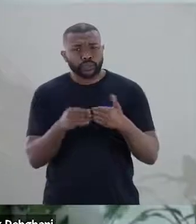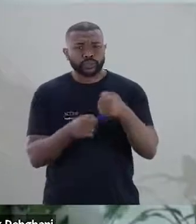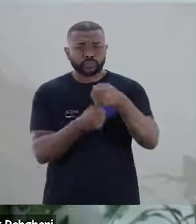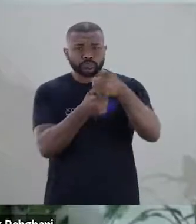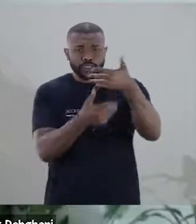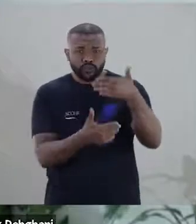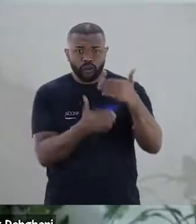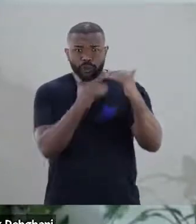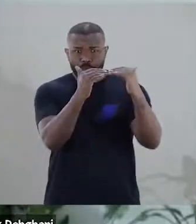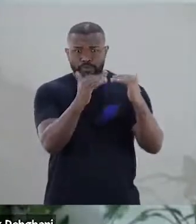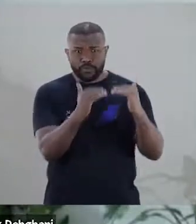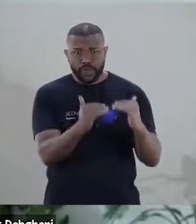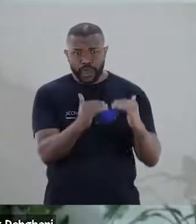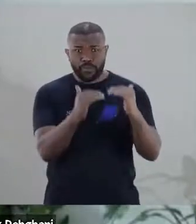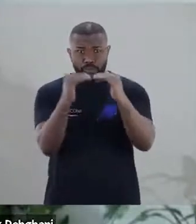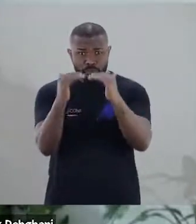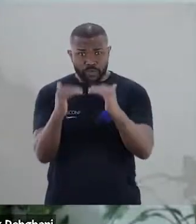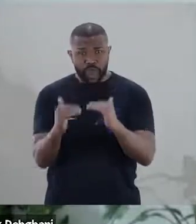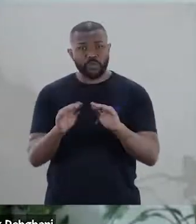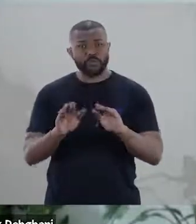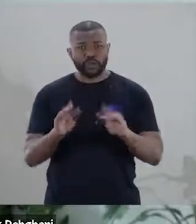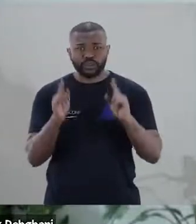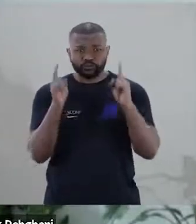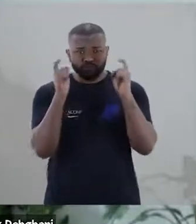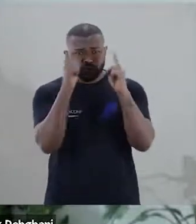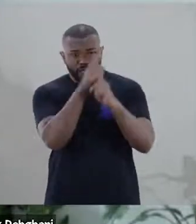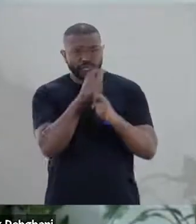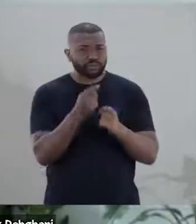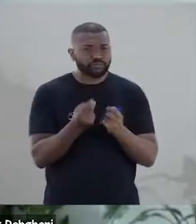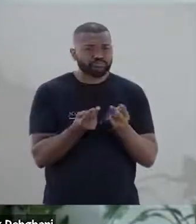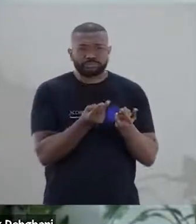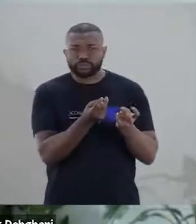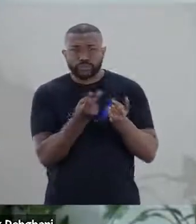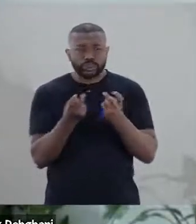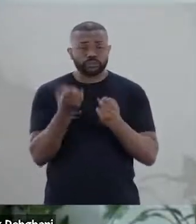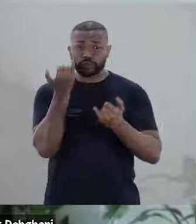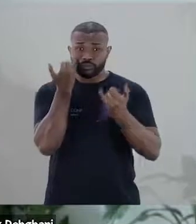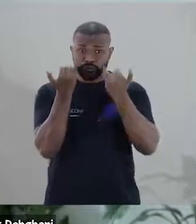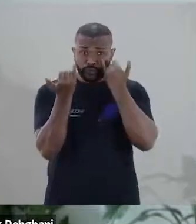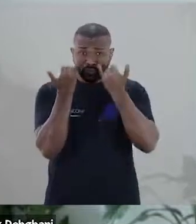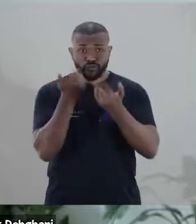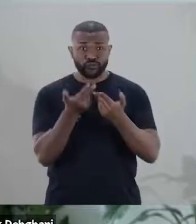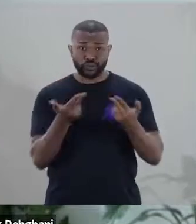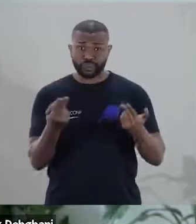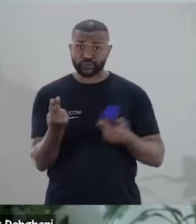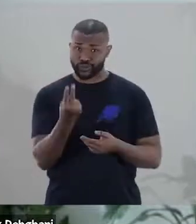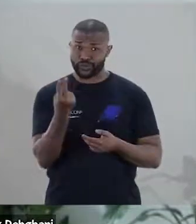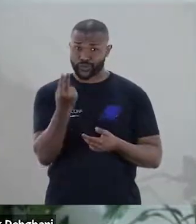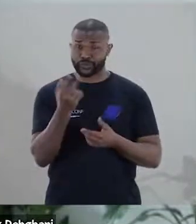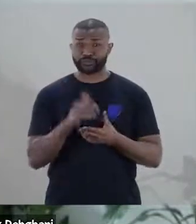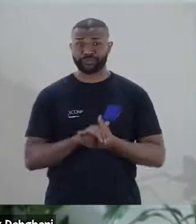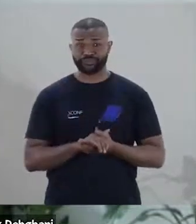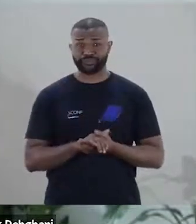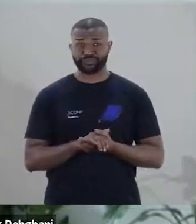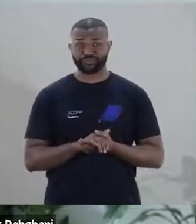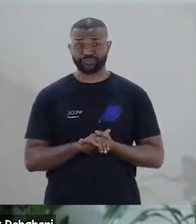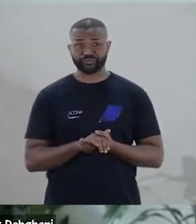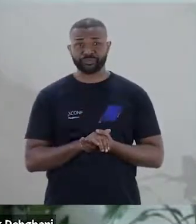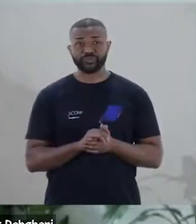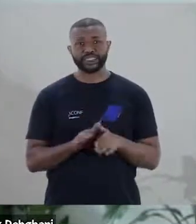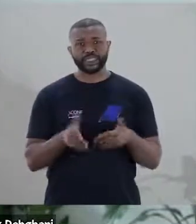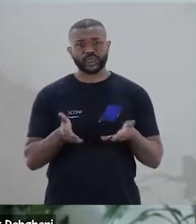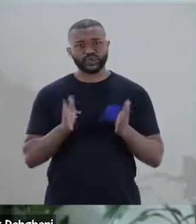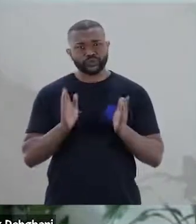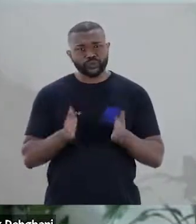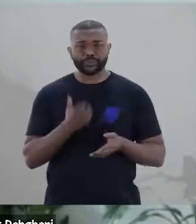data platforms, and they were struggling with their, with getting value out of data. And they